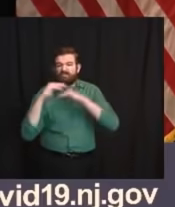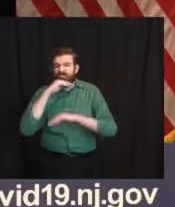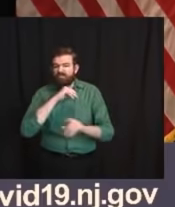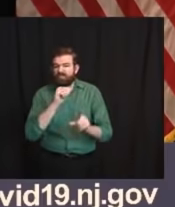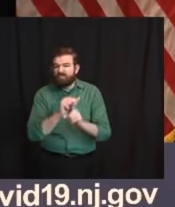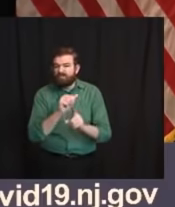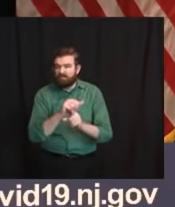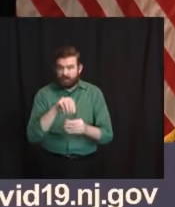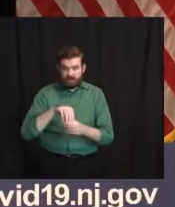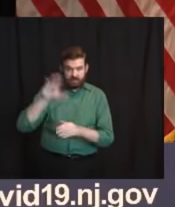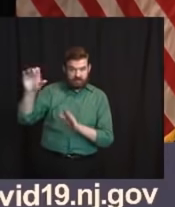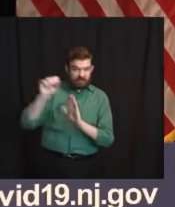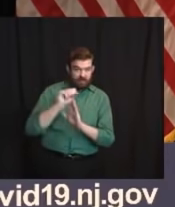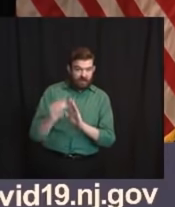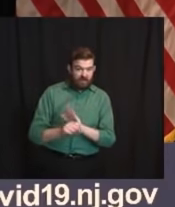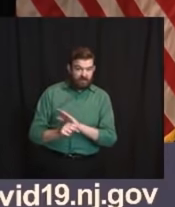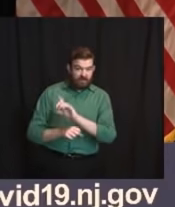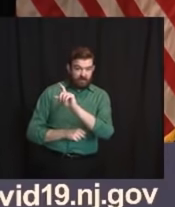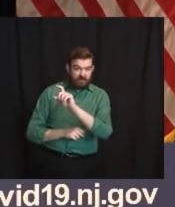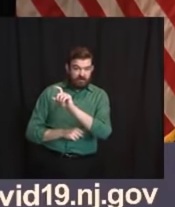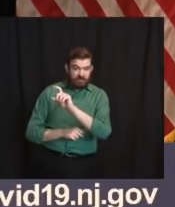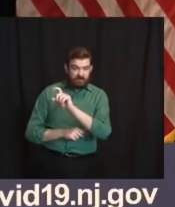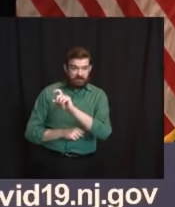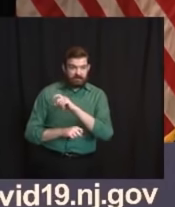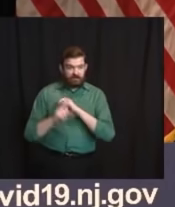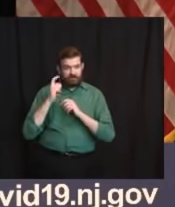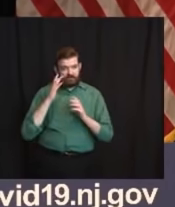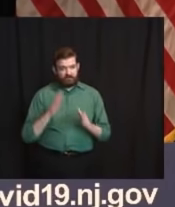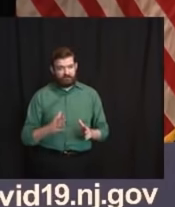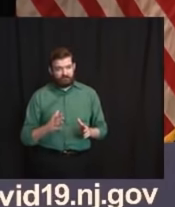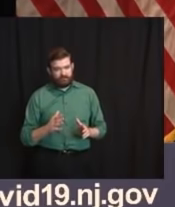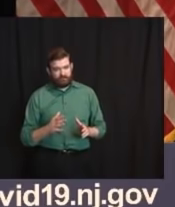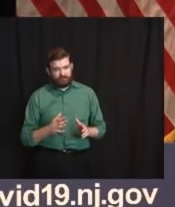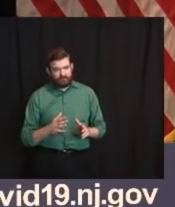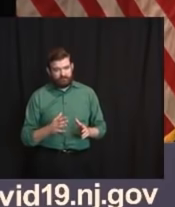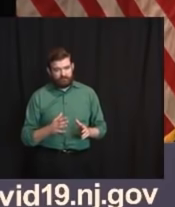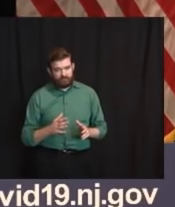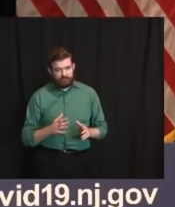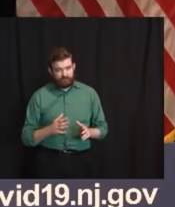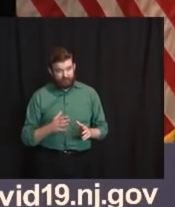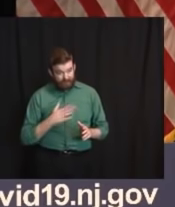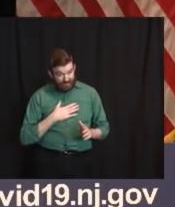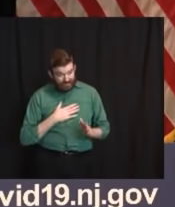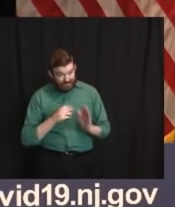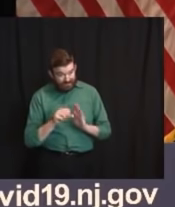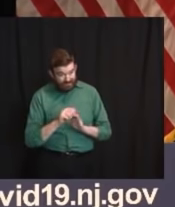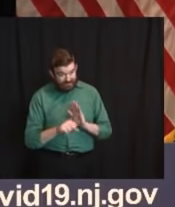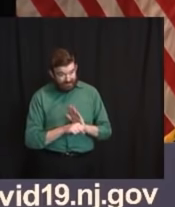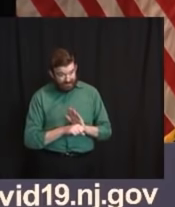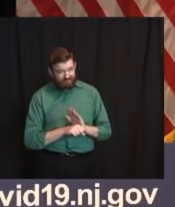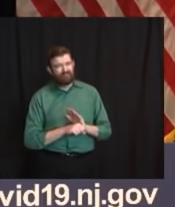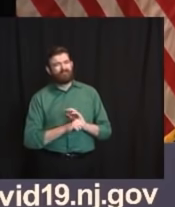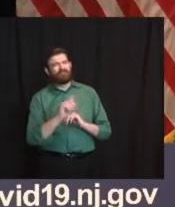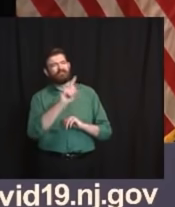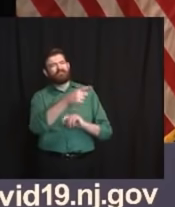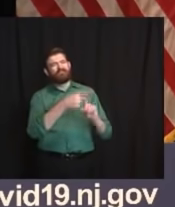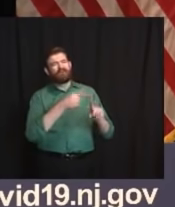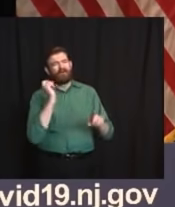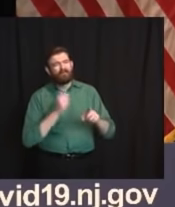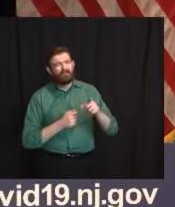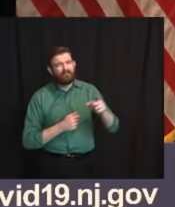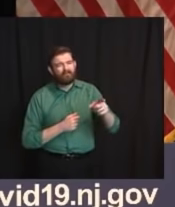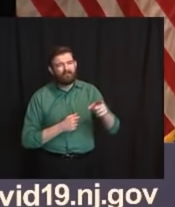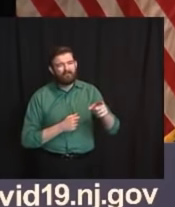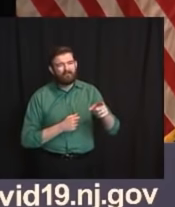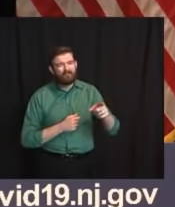Where are you now? Now in Westport, Connecticut. I just want to know that I caught the slip.